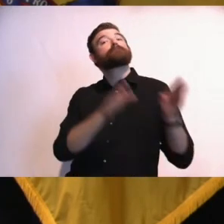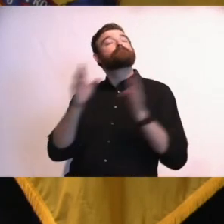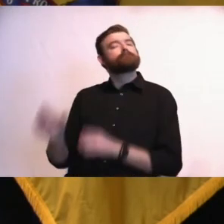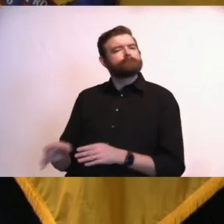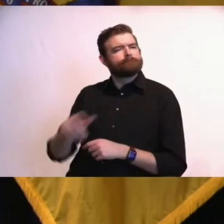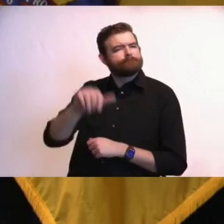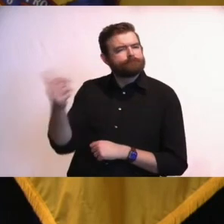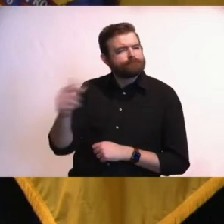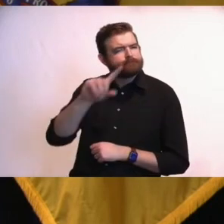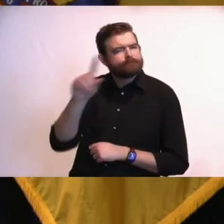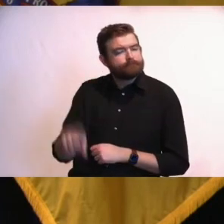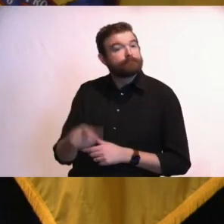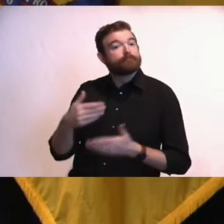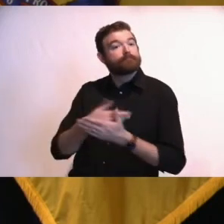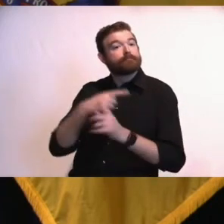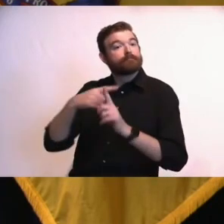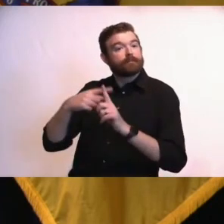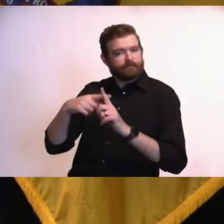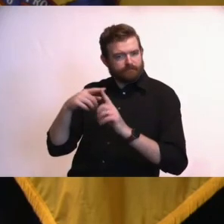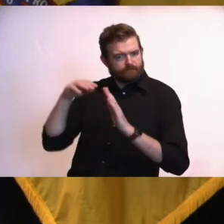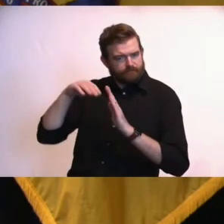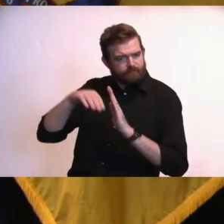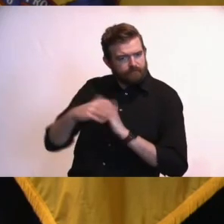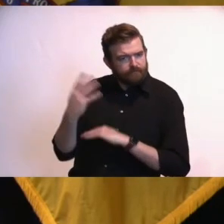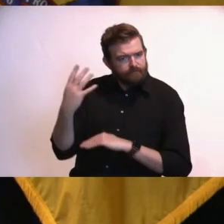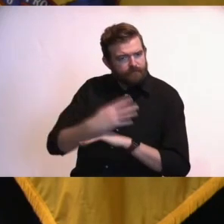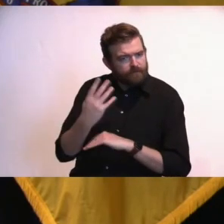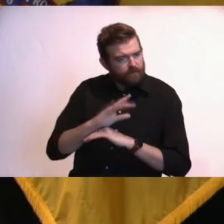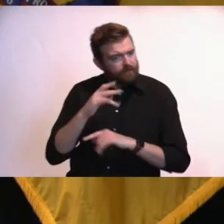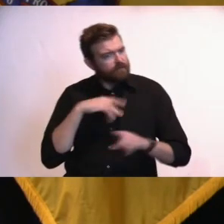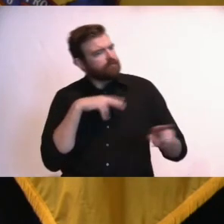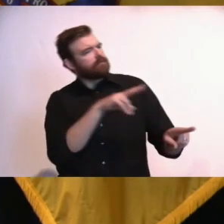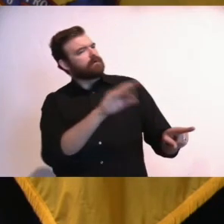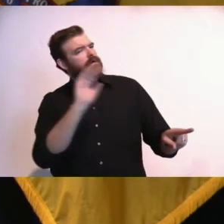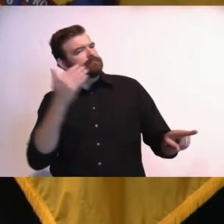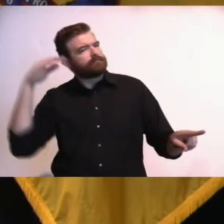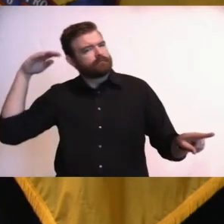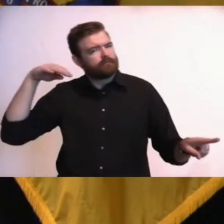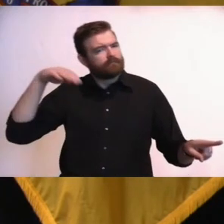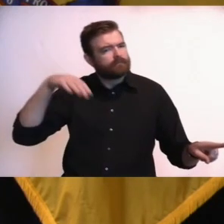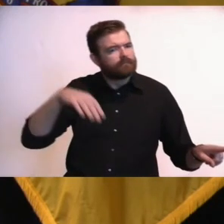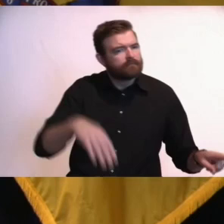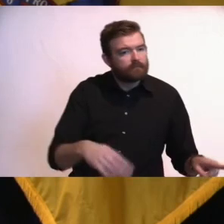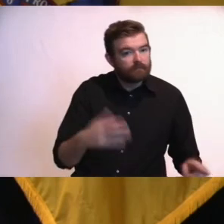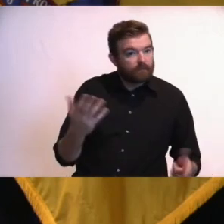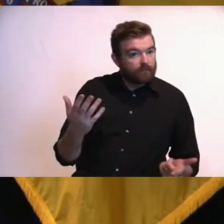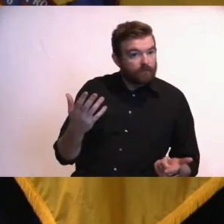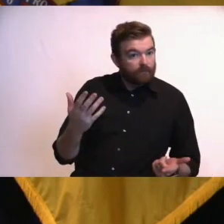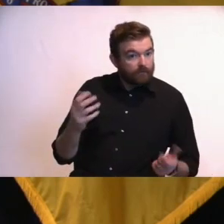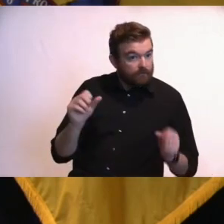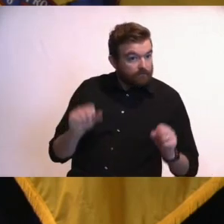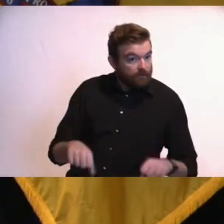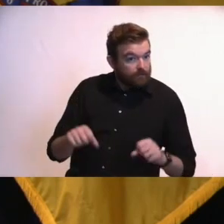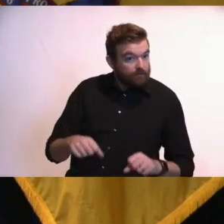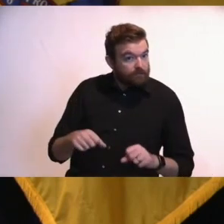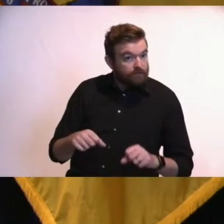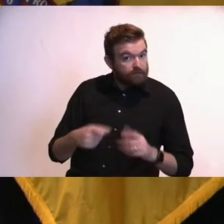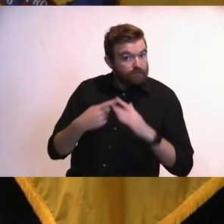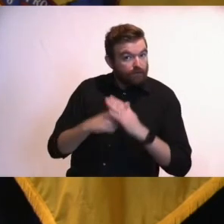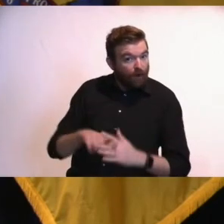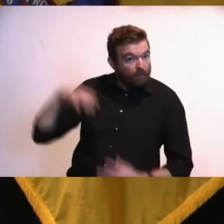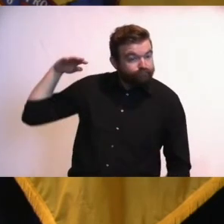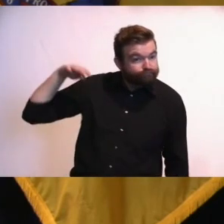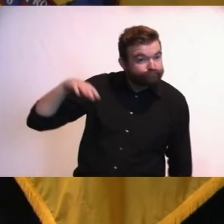4 days, it looked like, when you flashed up the statistics. Is that possibly the start of a trend? Because it